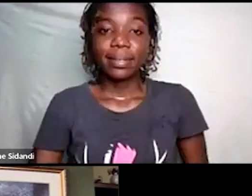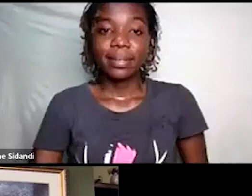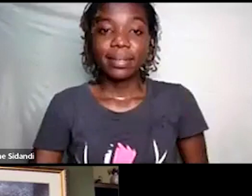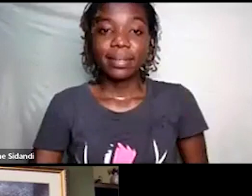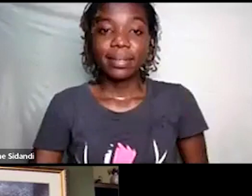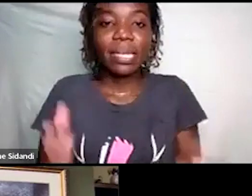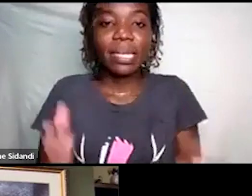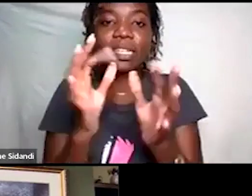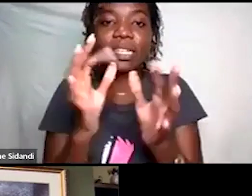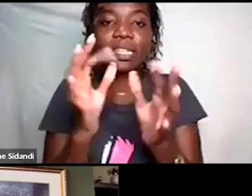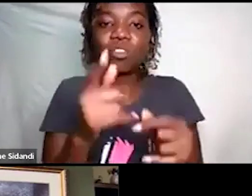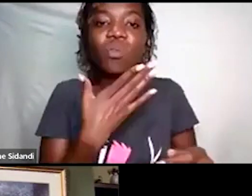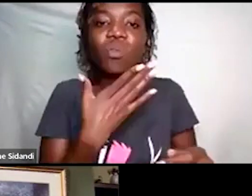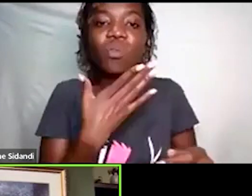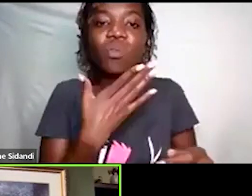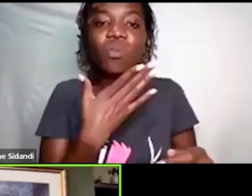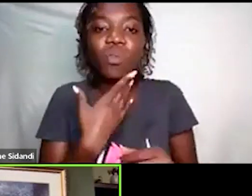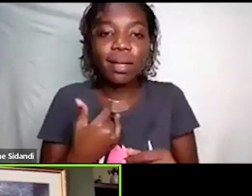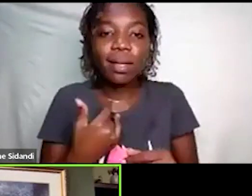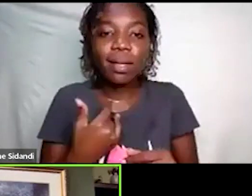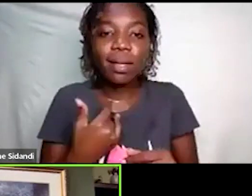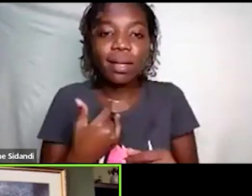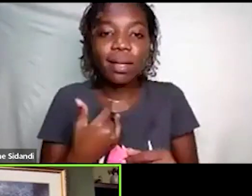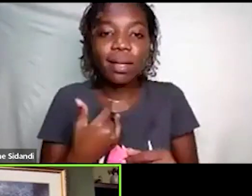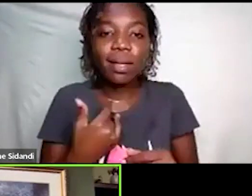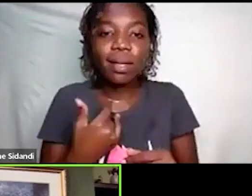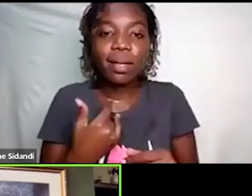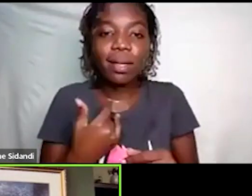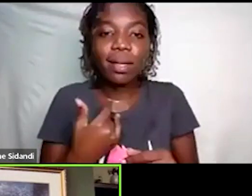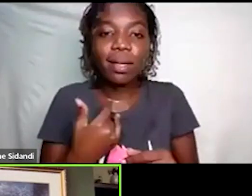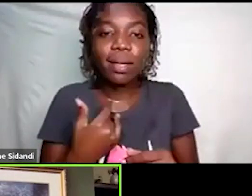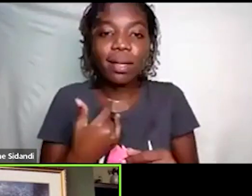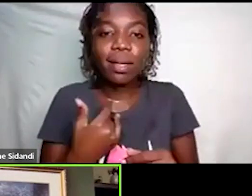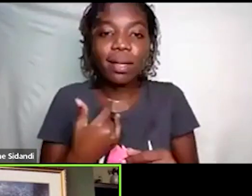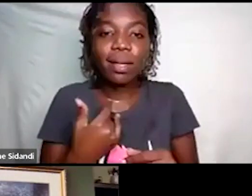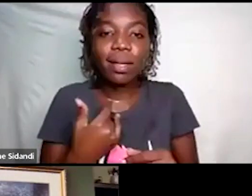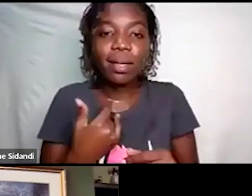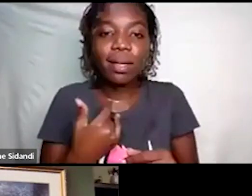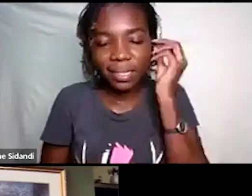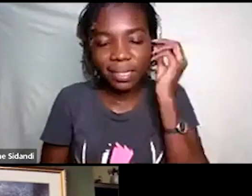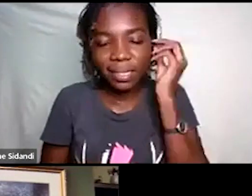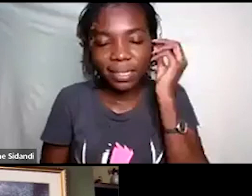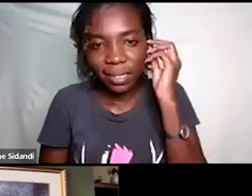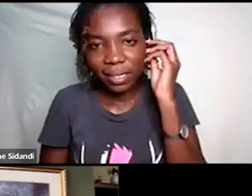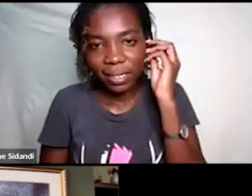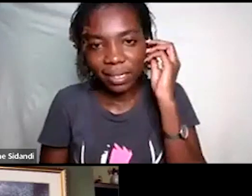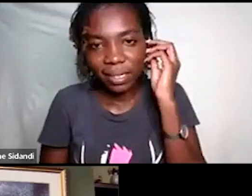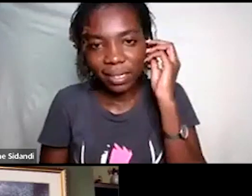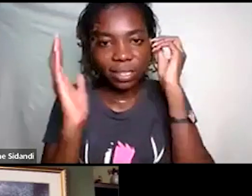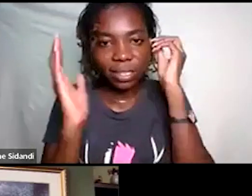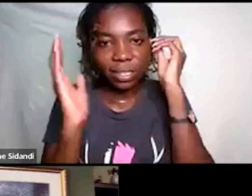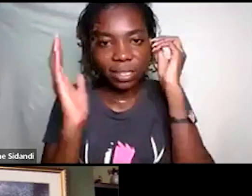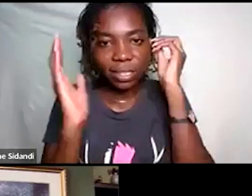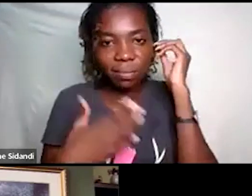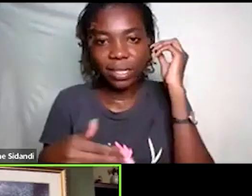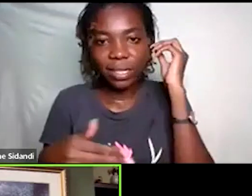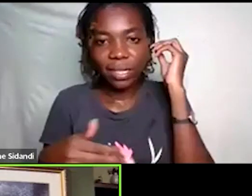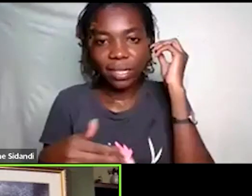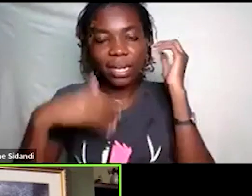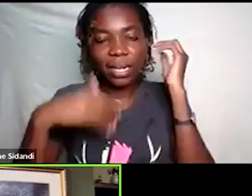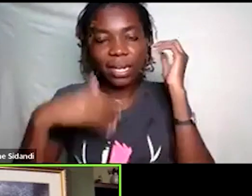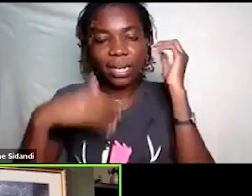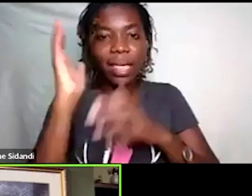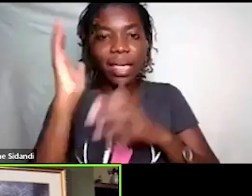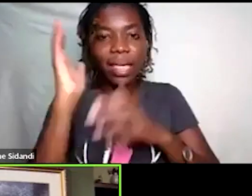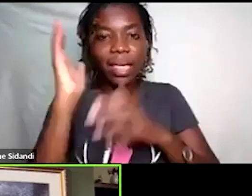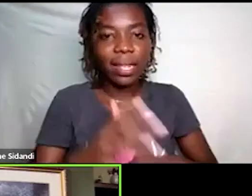if you want her to come and talk, Helen, you're still sending to me directly. Yes, I am. Yes, I'm sending you everything